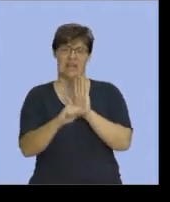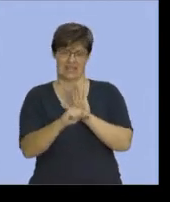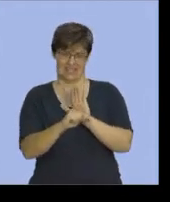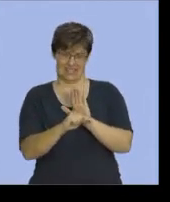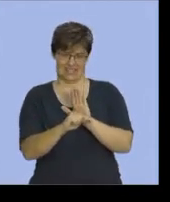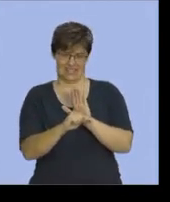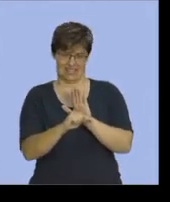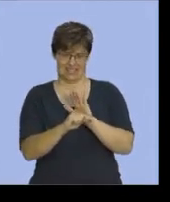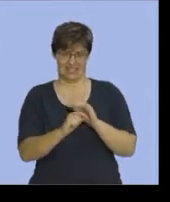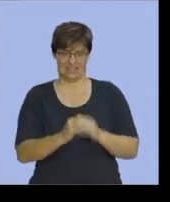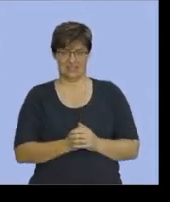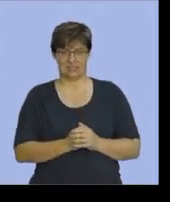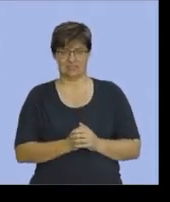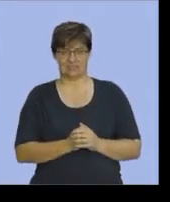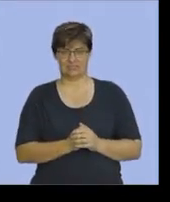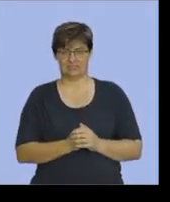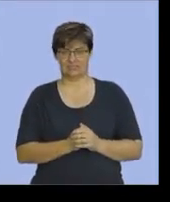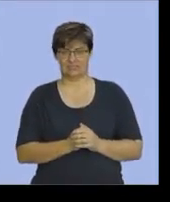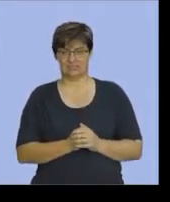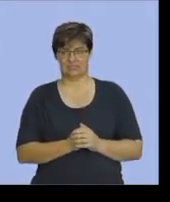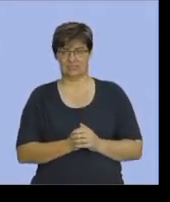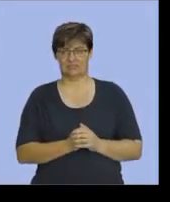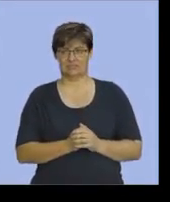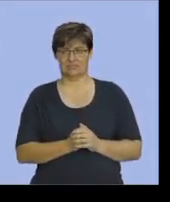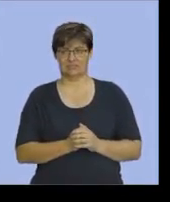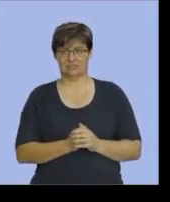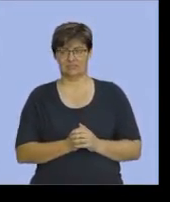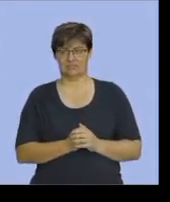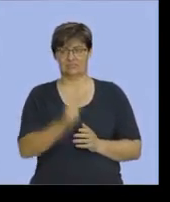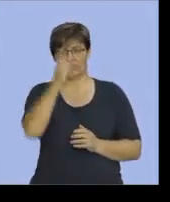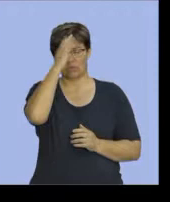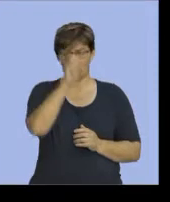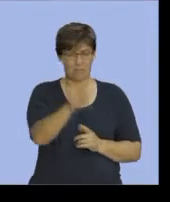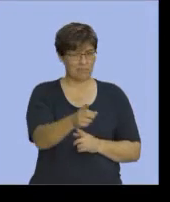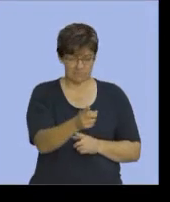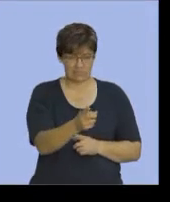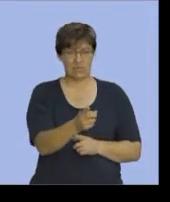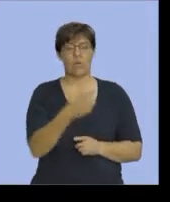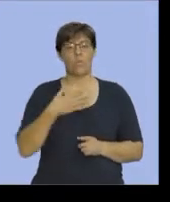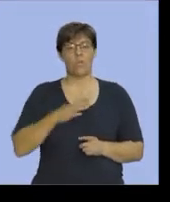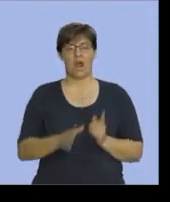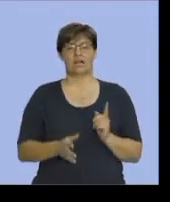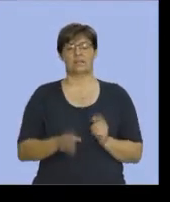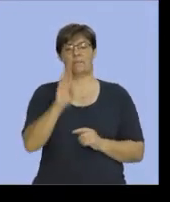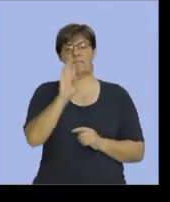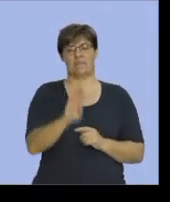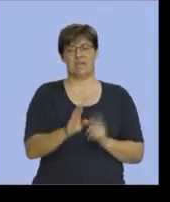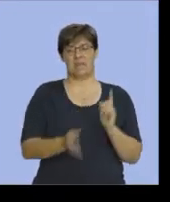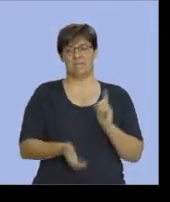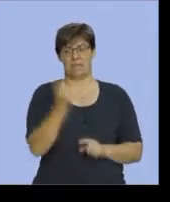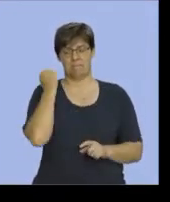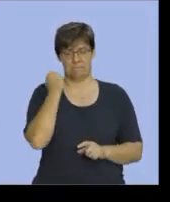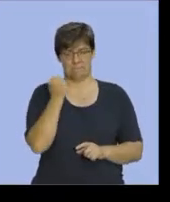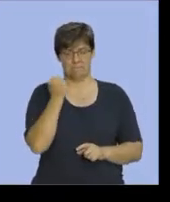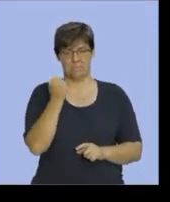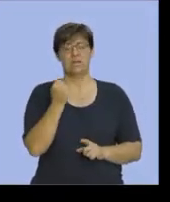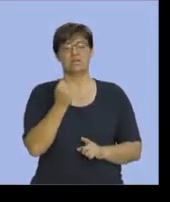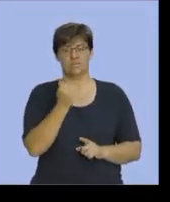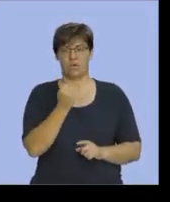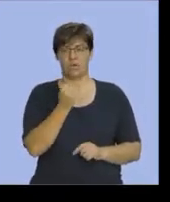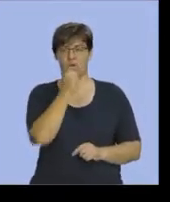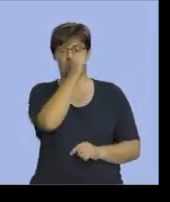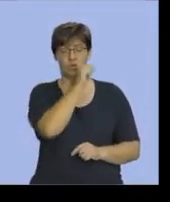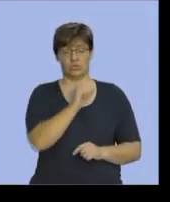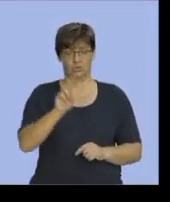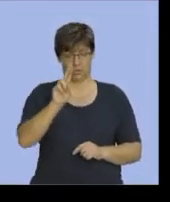the minus comes into picture here. And remember, we want to find b on its own. I must take out a square